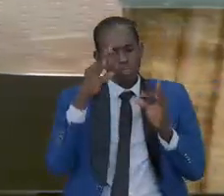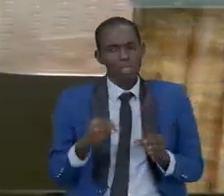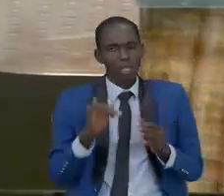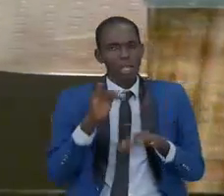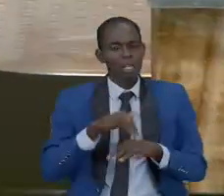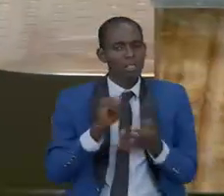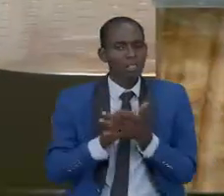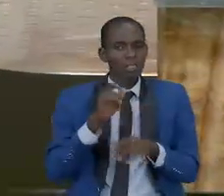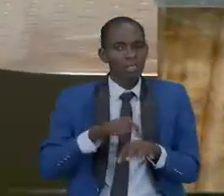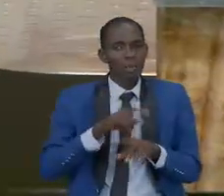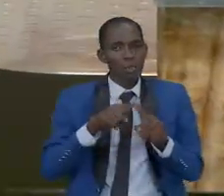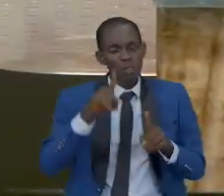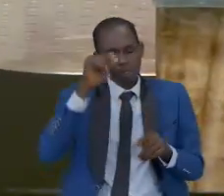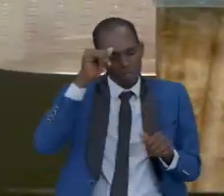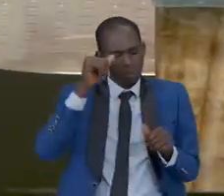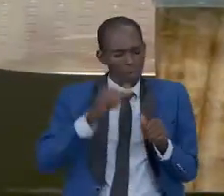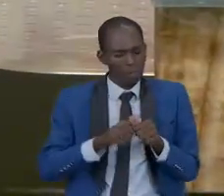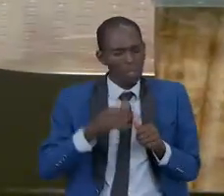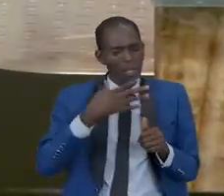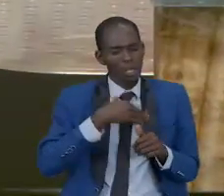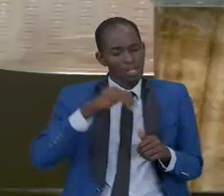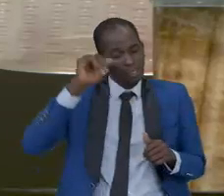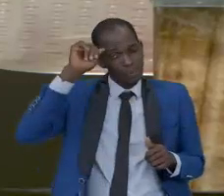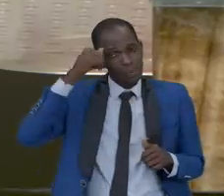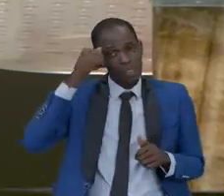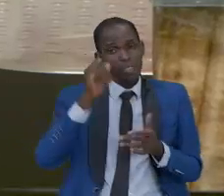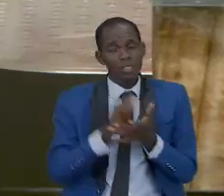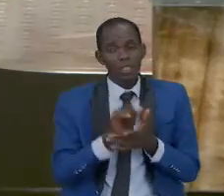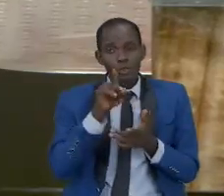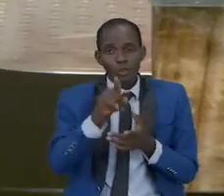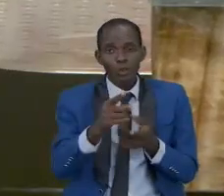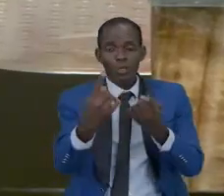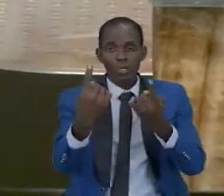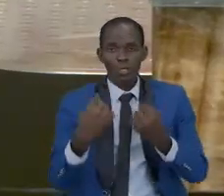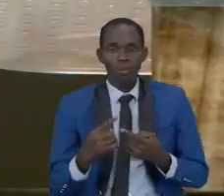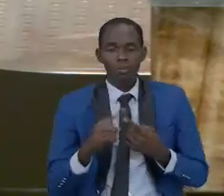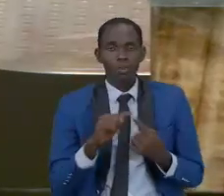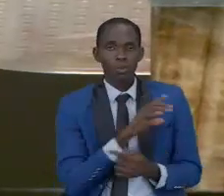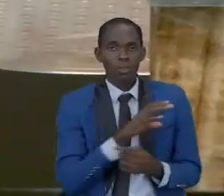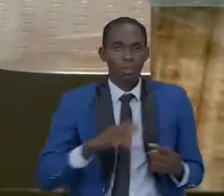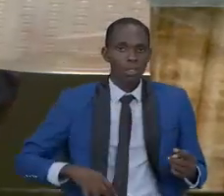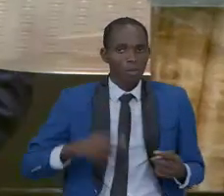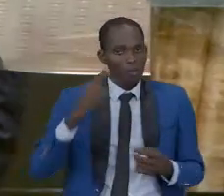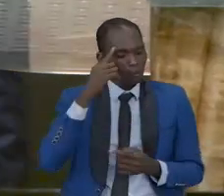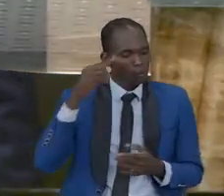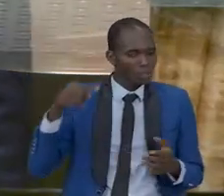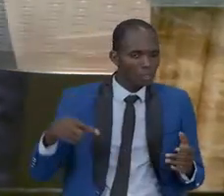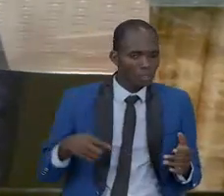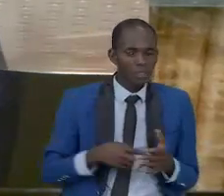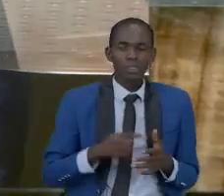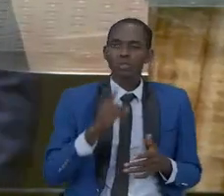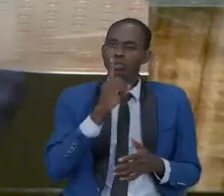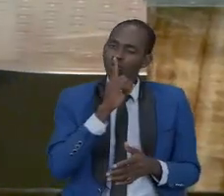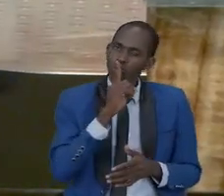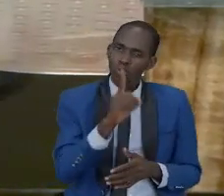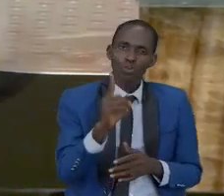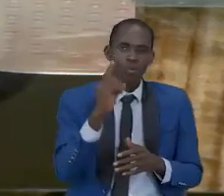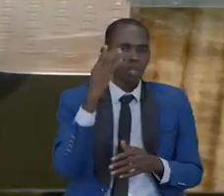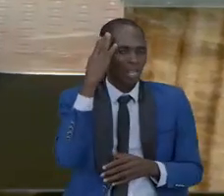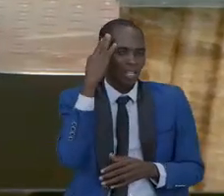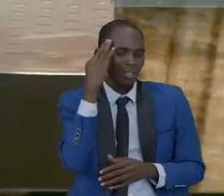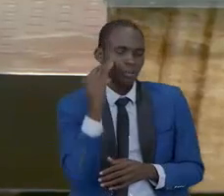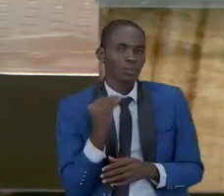know and you remember that you came to Christ for this definition each experience